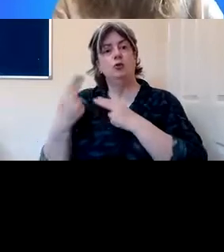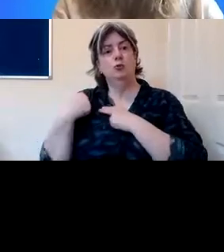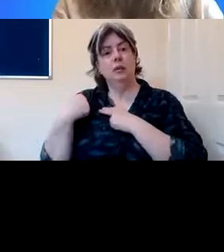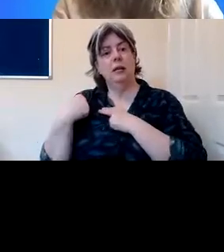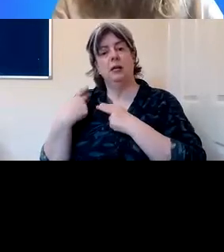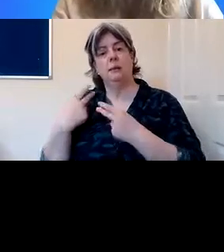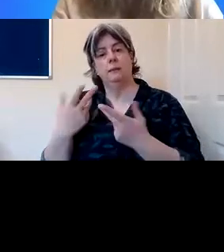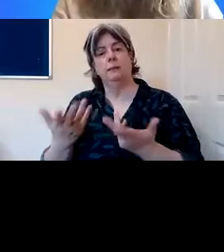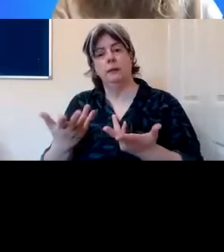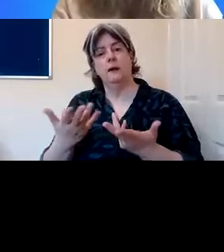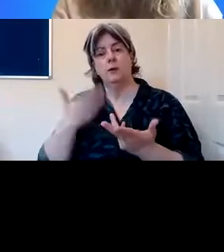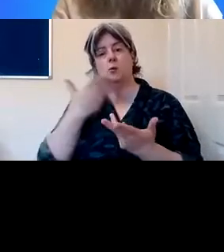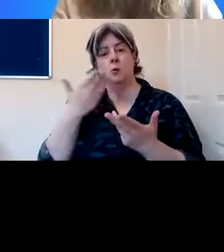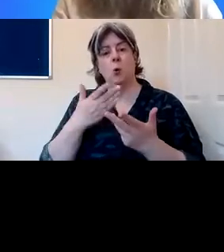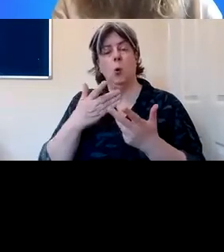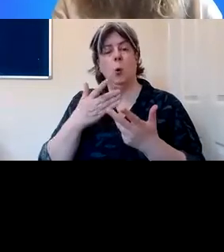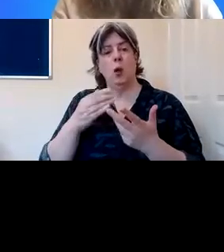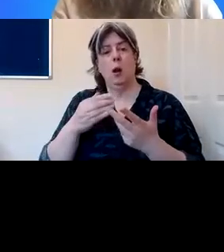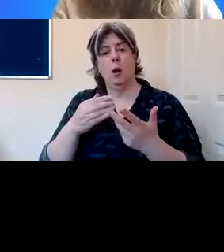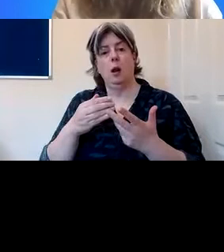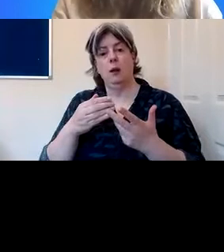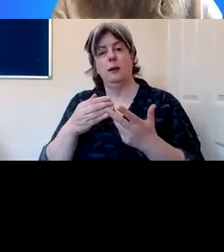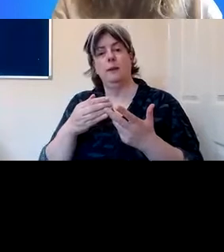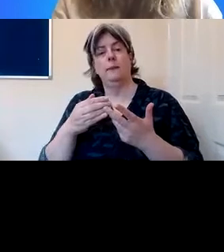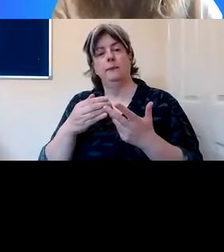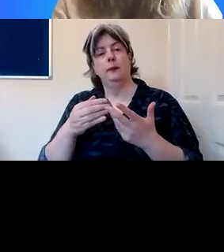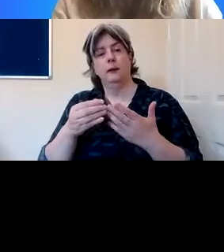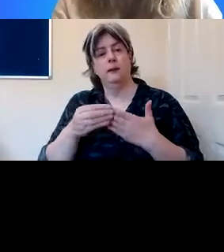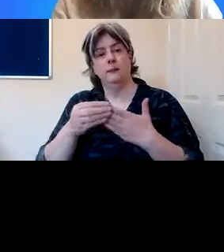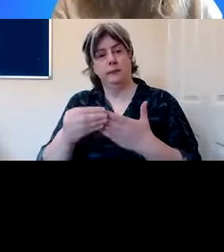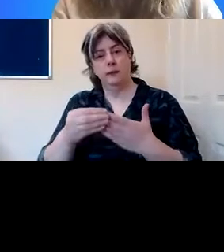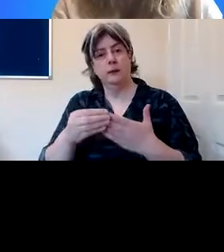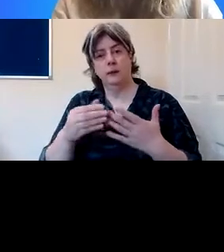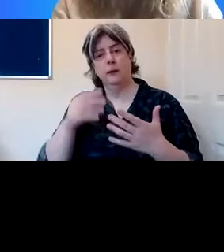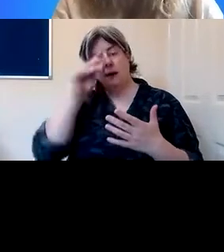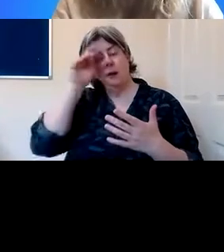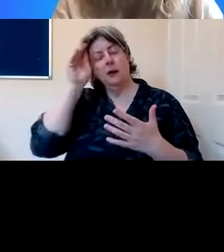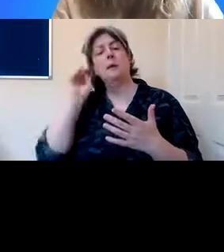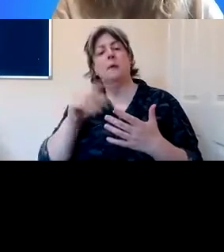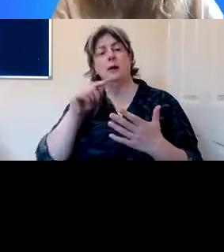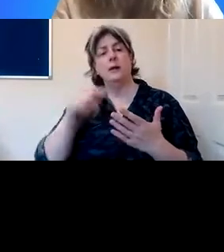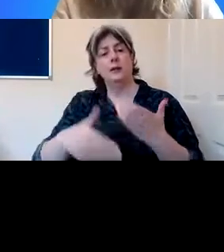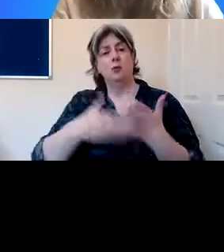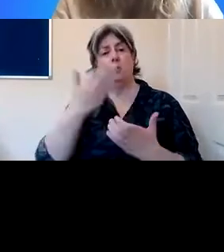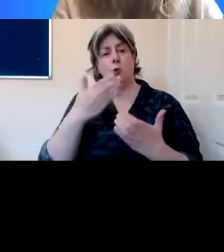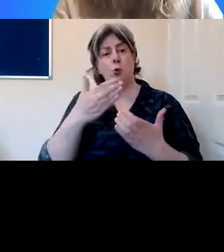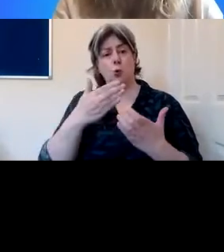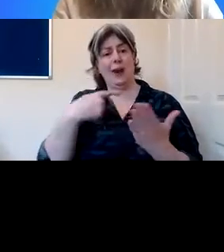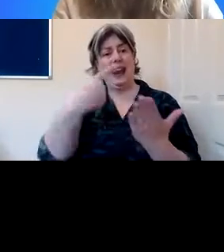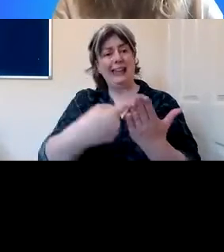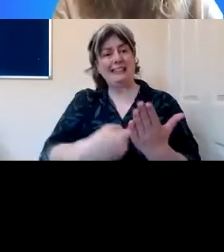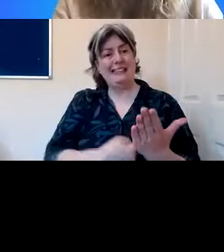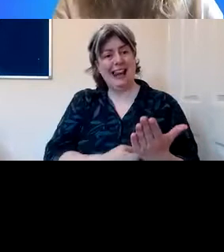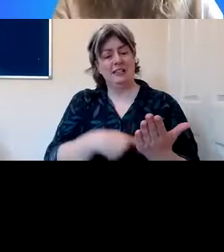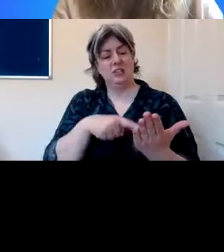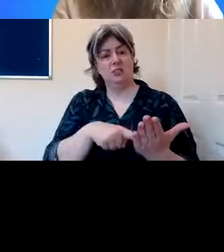even within this key piece of legislative framework that's coming through, there is really no mention of